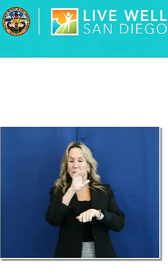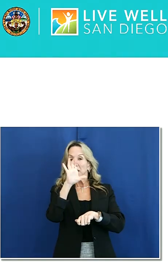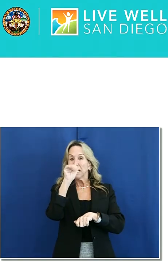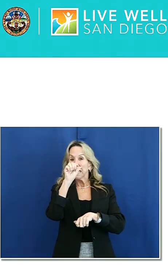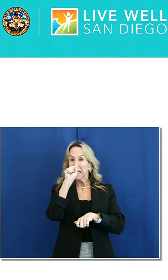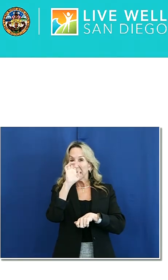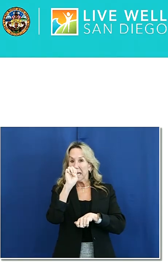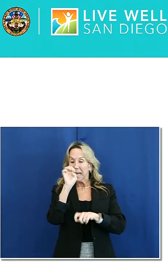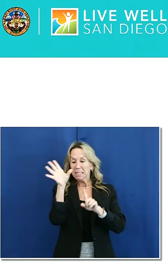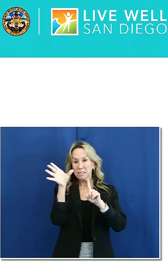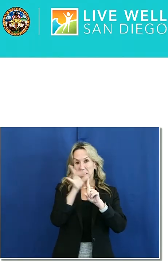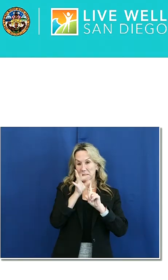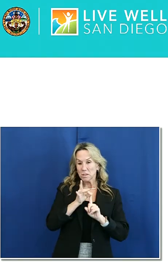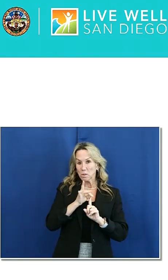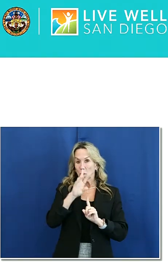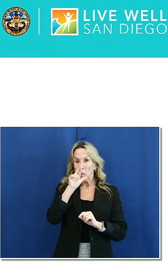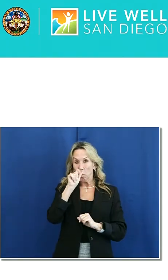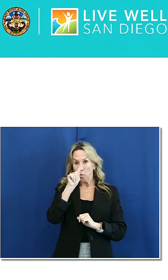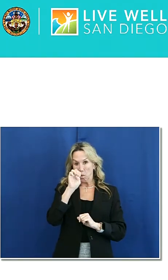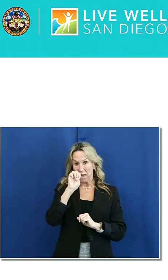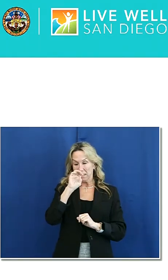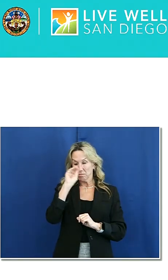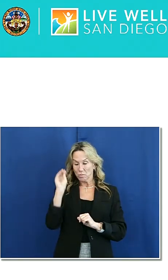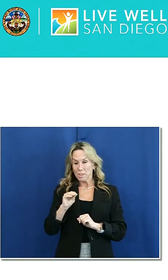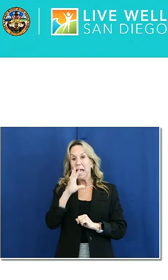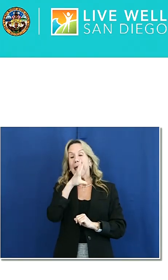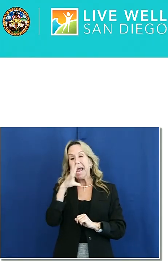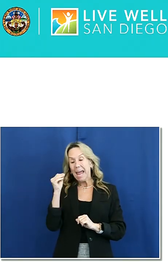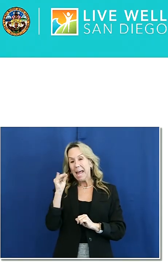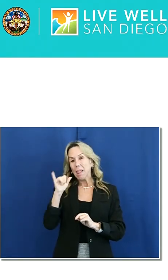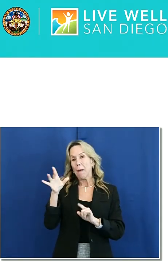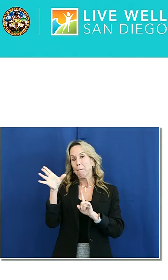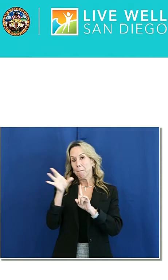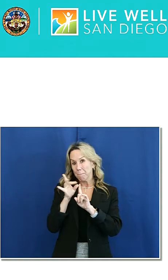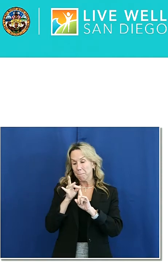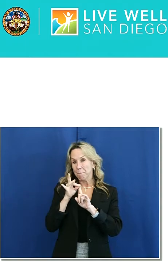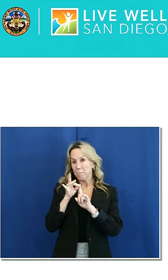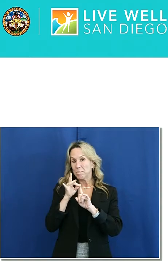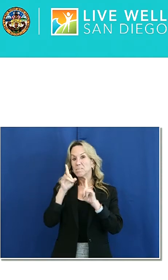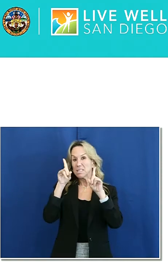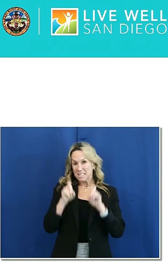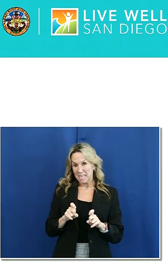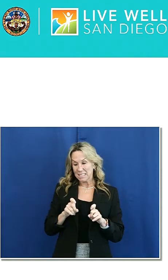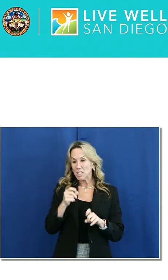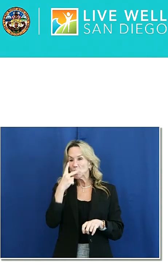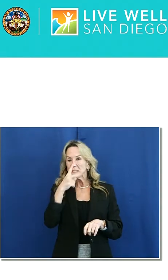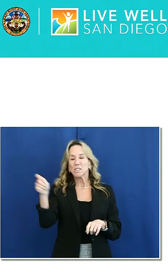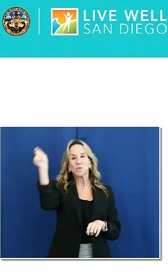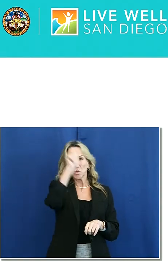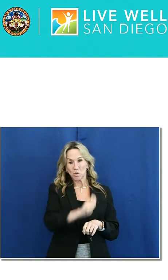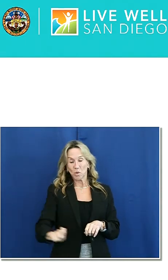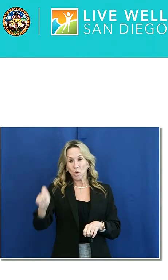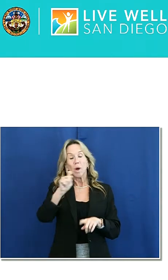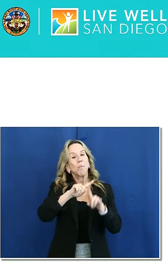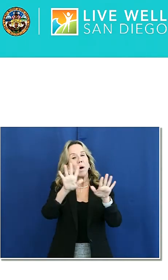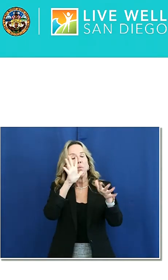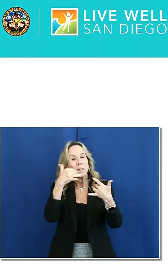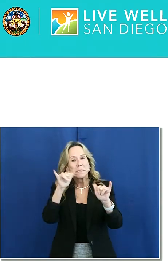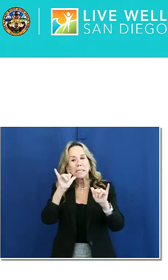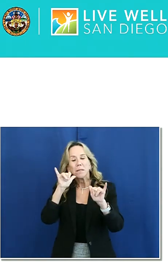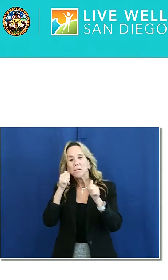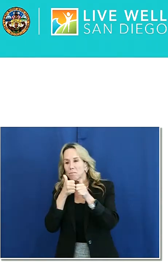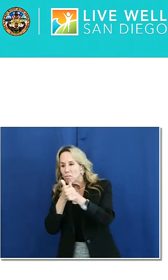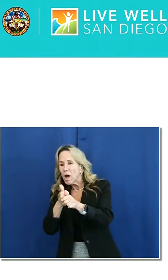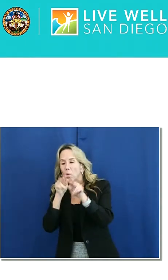testing positivity. Those are the two that are circled, and all of the others will continue to be followed, but for the purposes of the